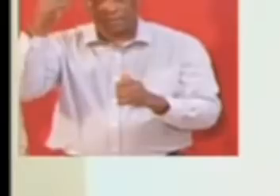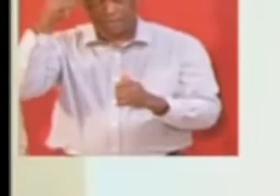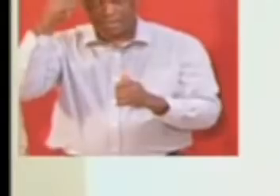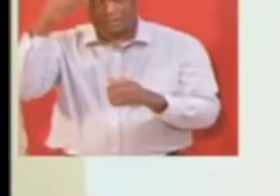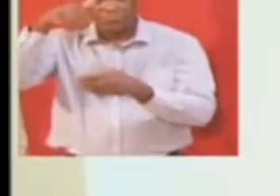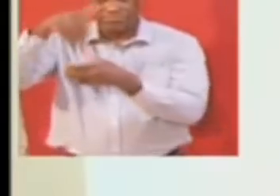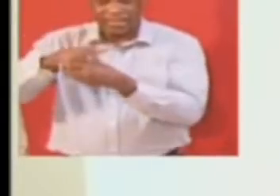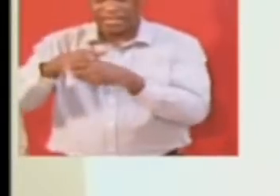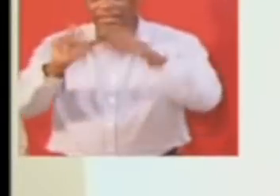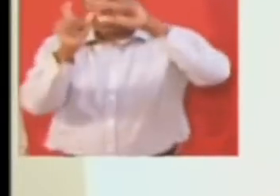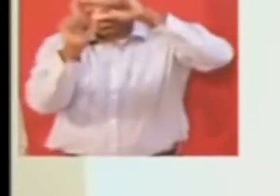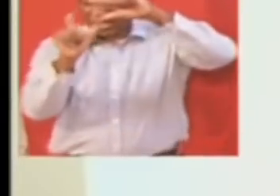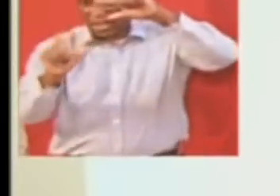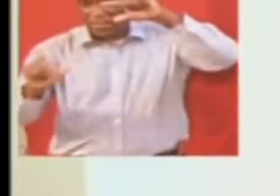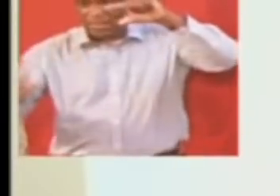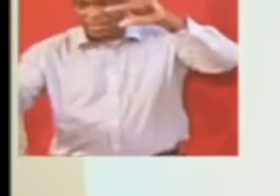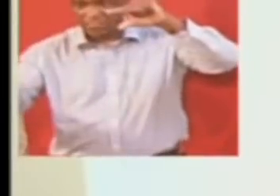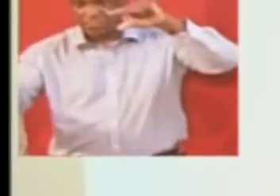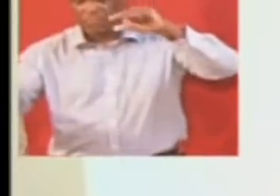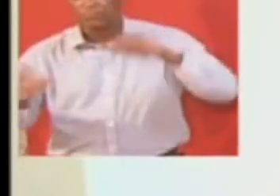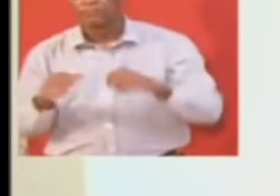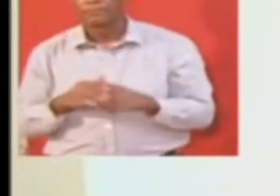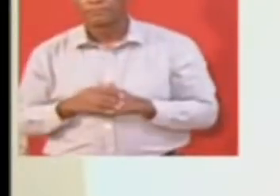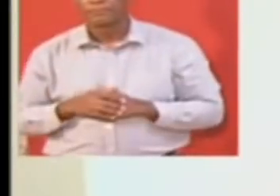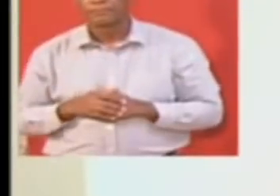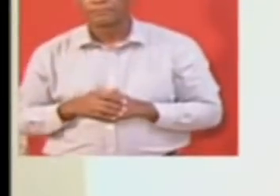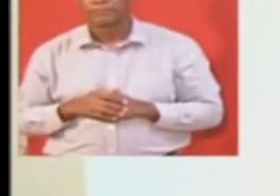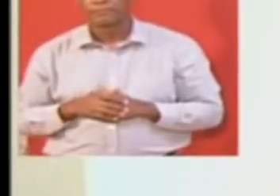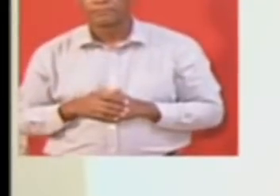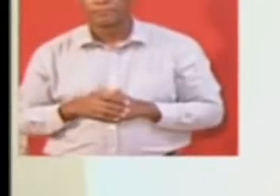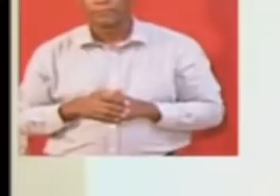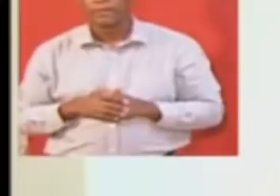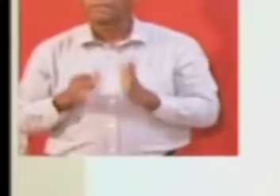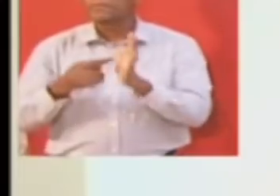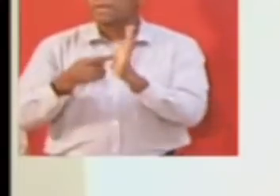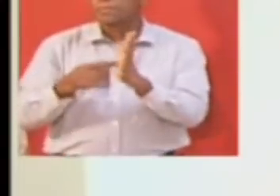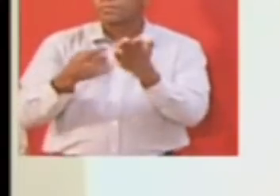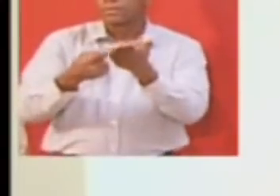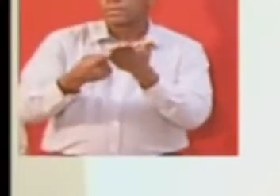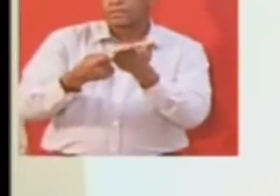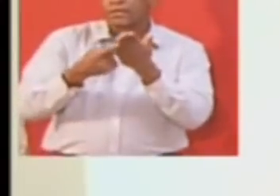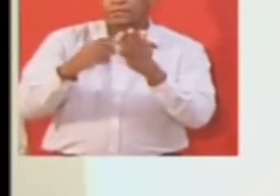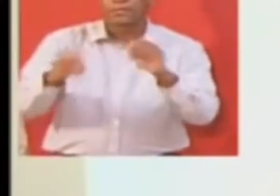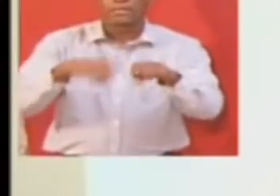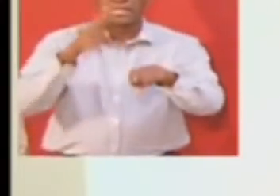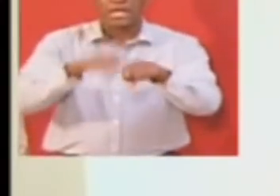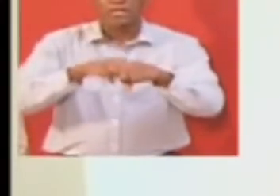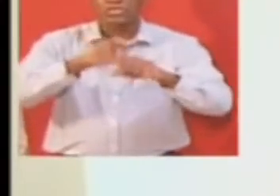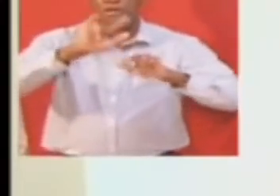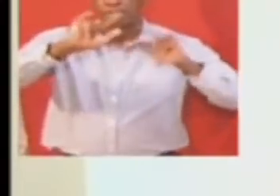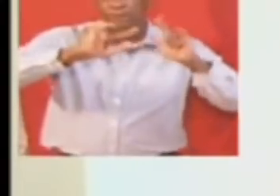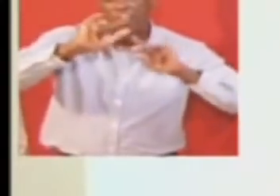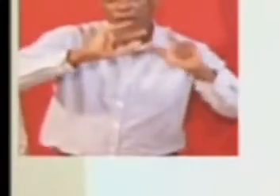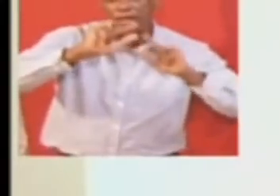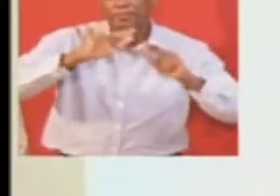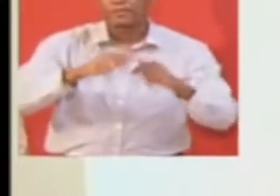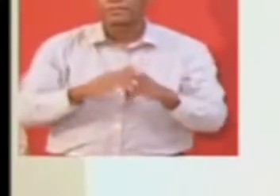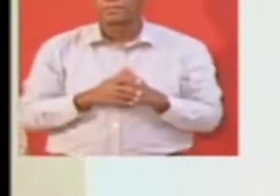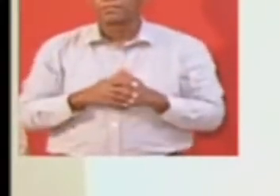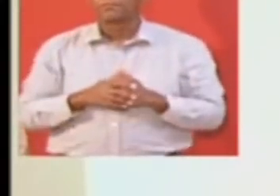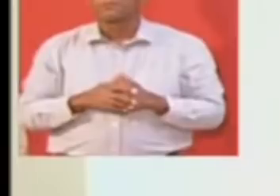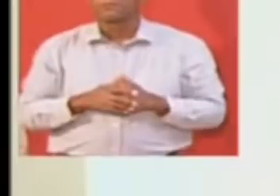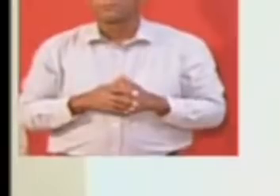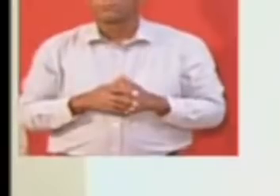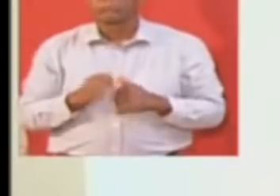stage where we can have scheduled international flights. All of us want to be in that situation, but